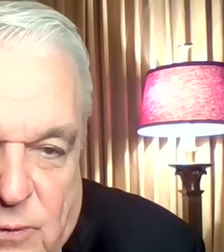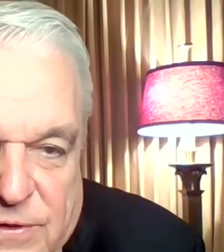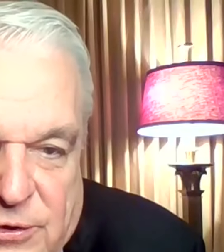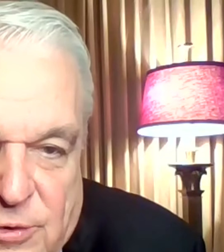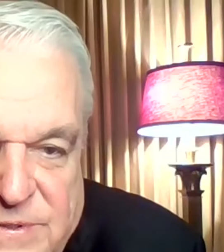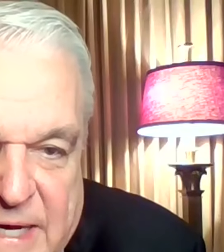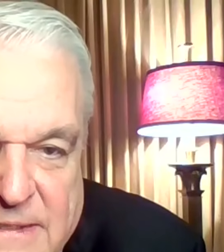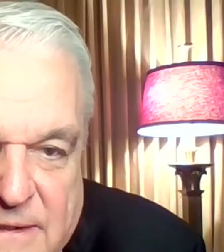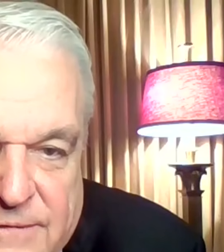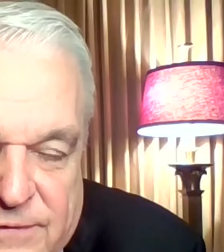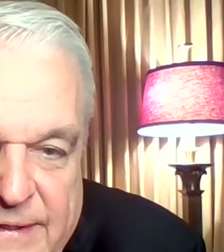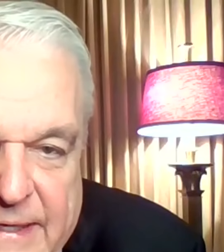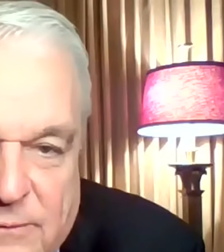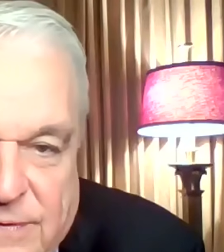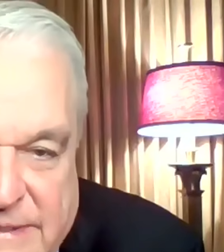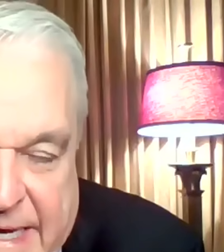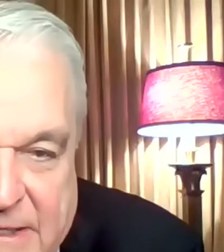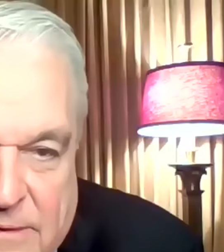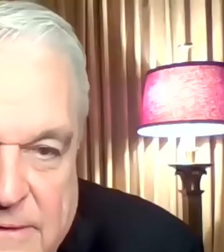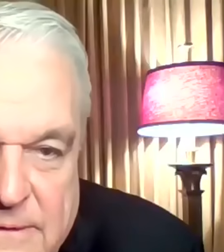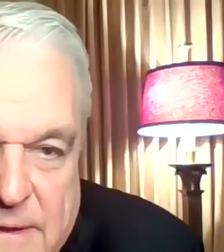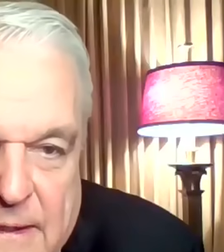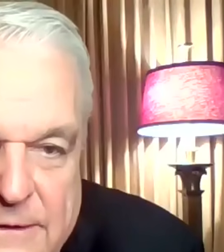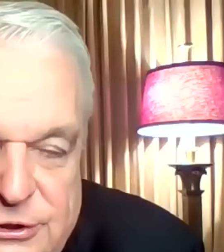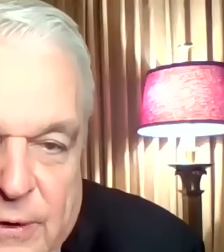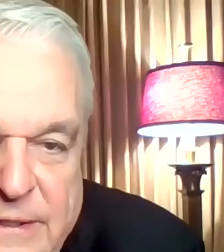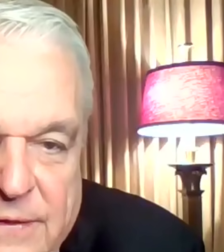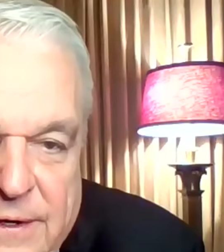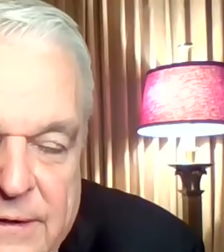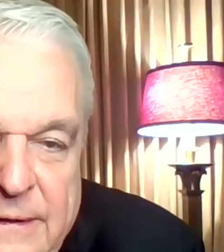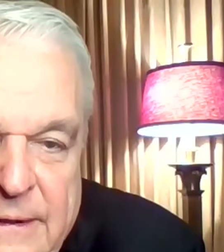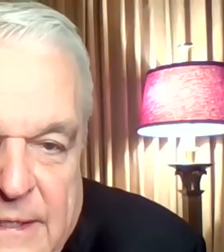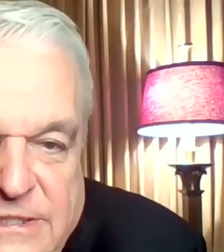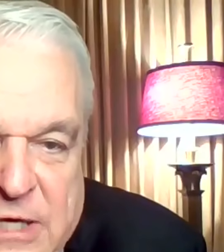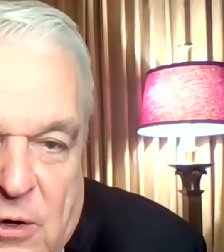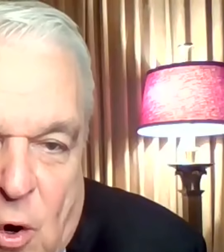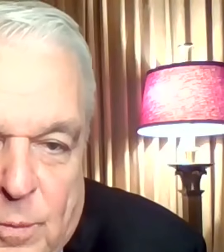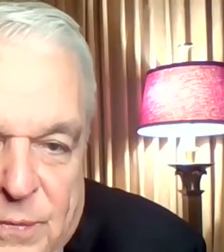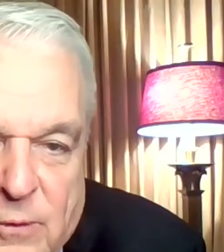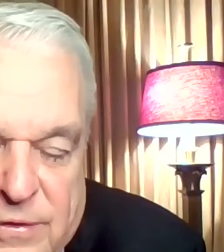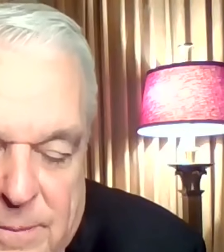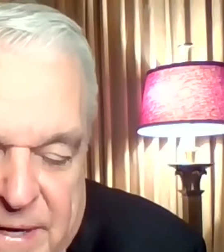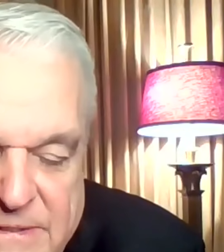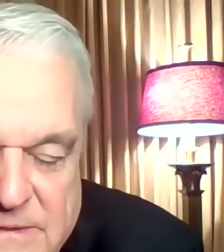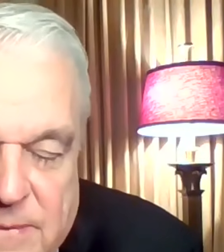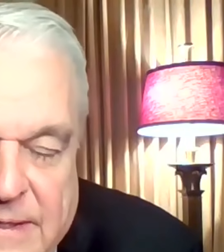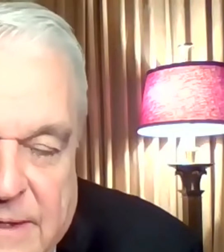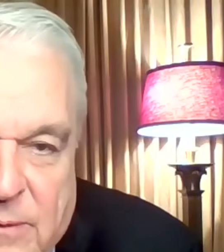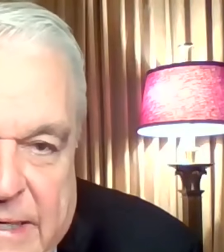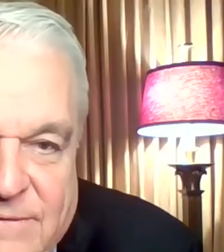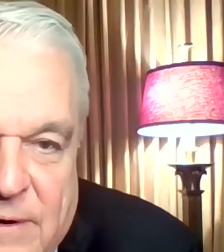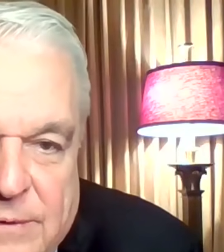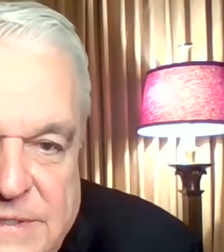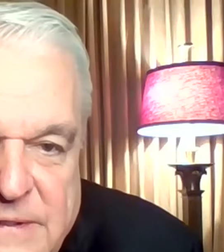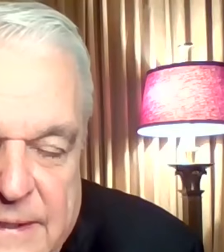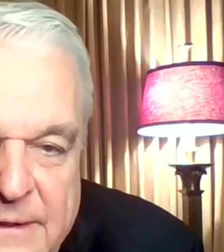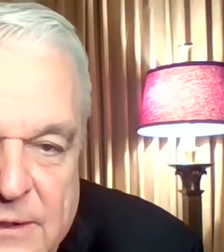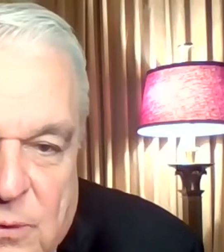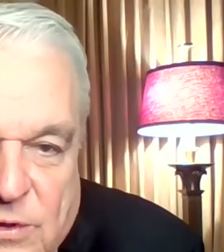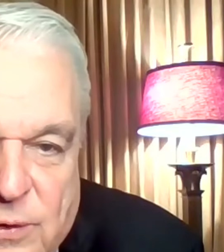25%, and with the curbside delivery and with the takeout joined in there, it's our hope that with the PETS money that we gave